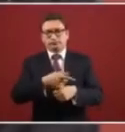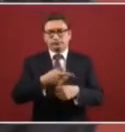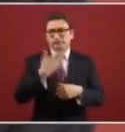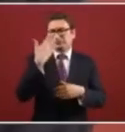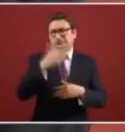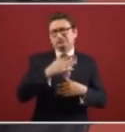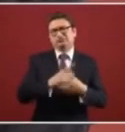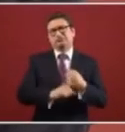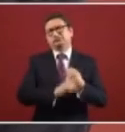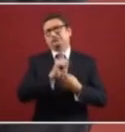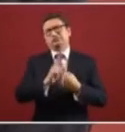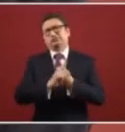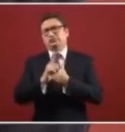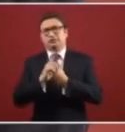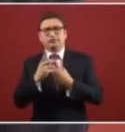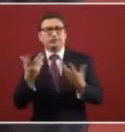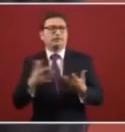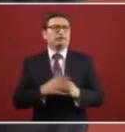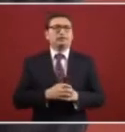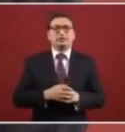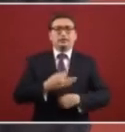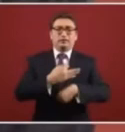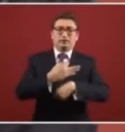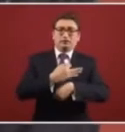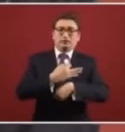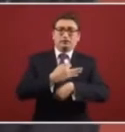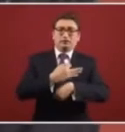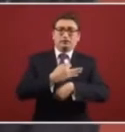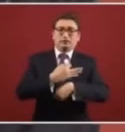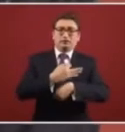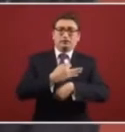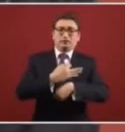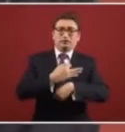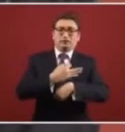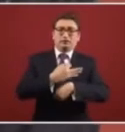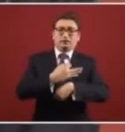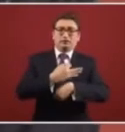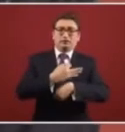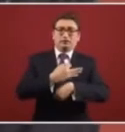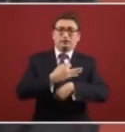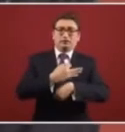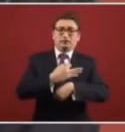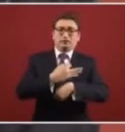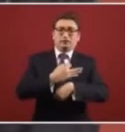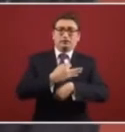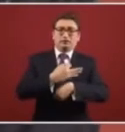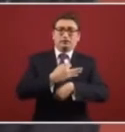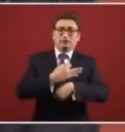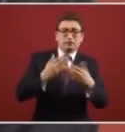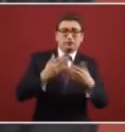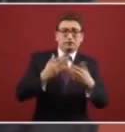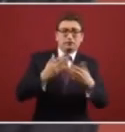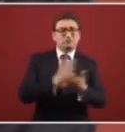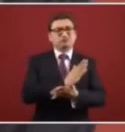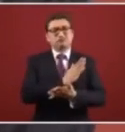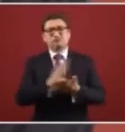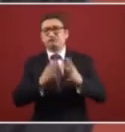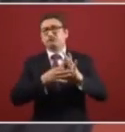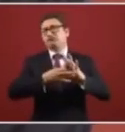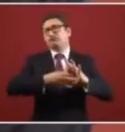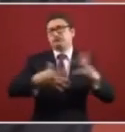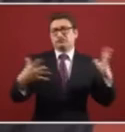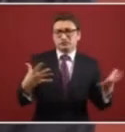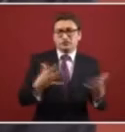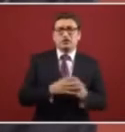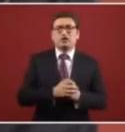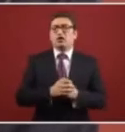Problemas de desintegración familiar. The disintegration of family. Falta